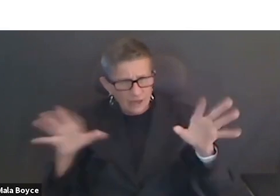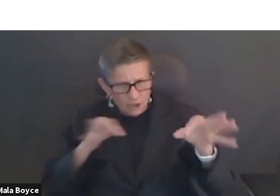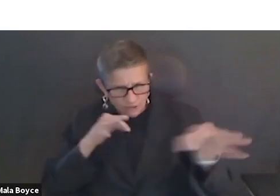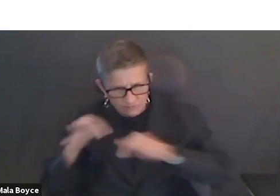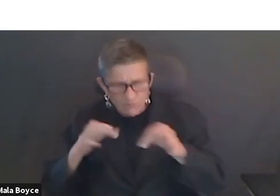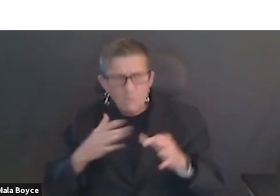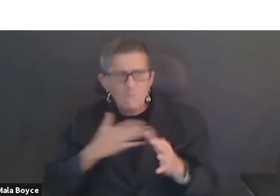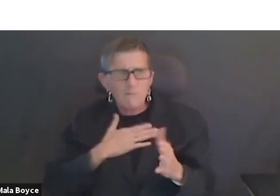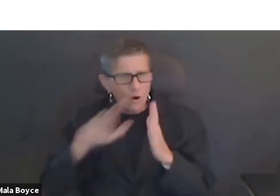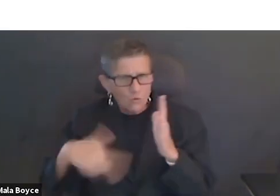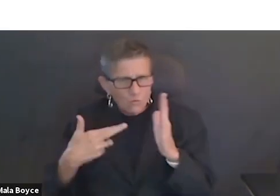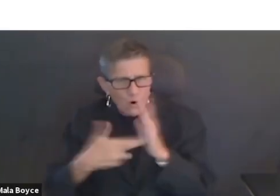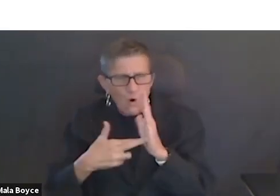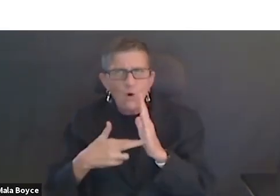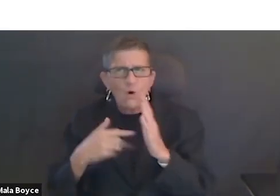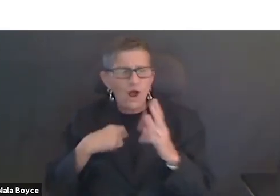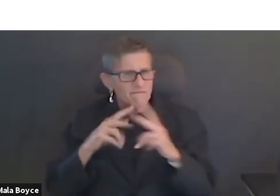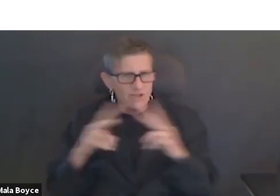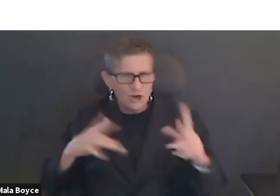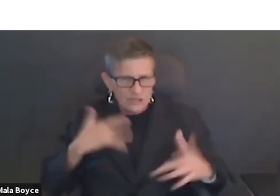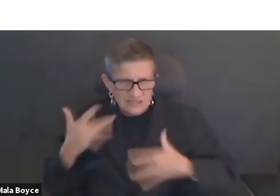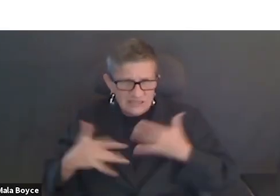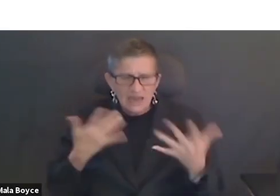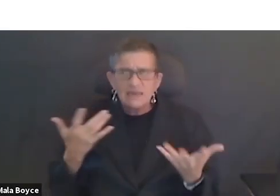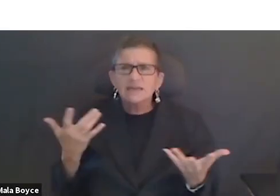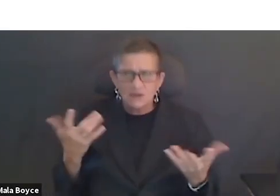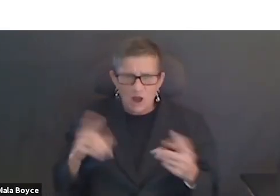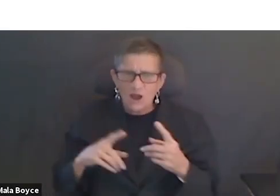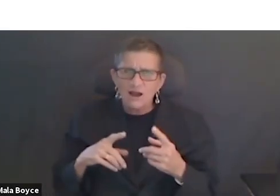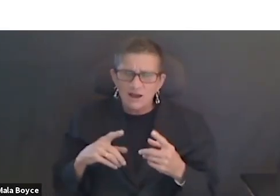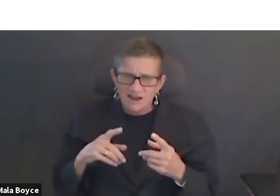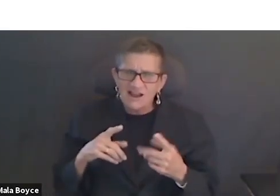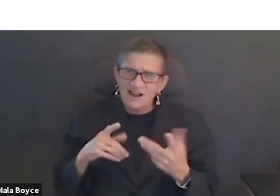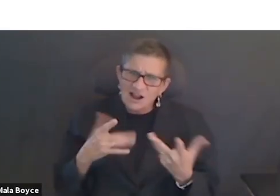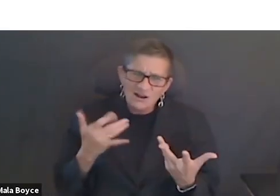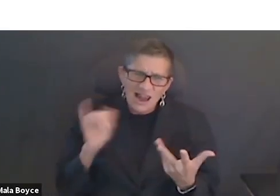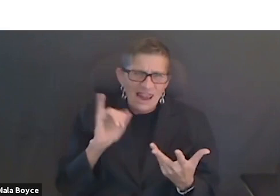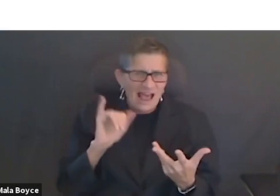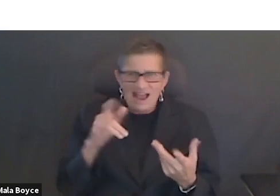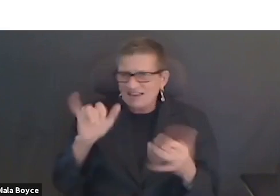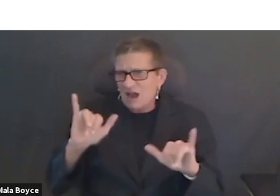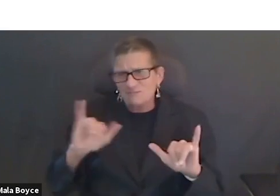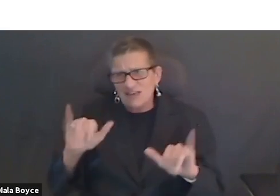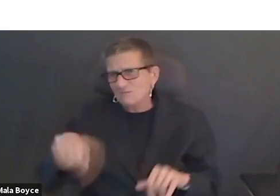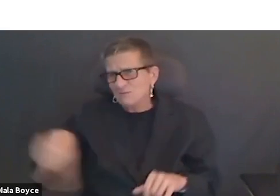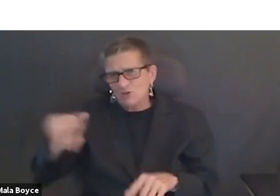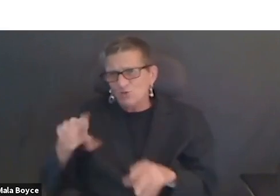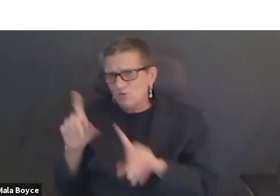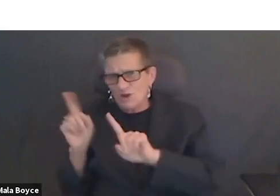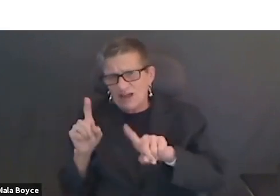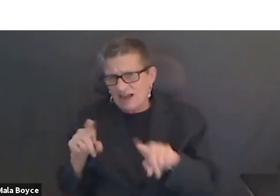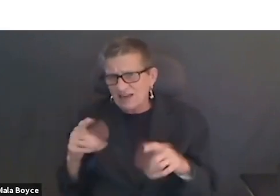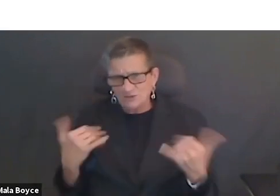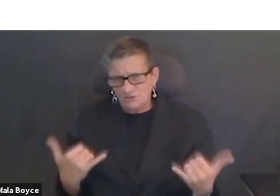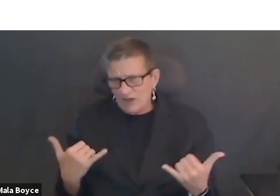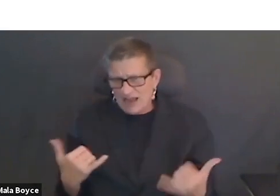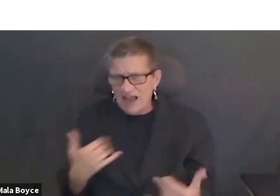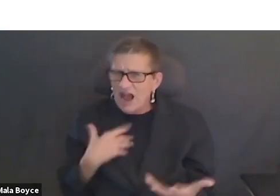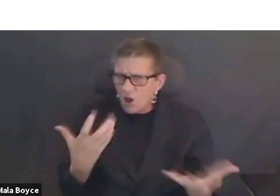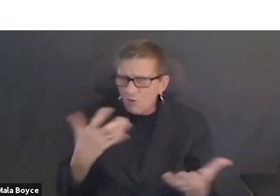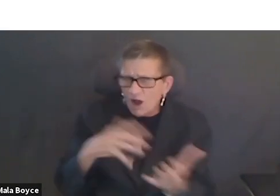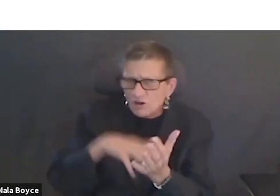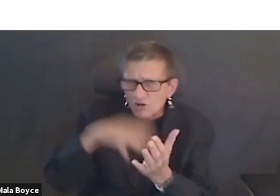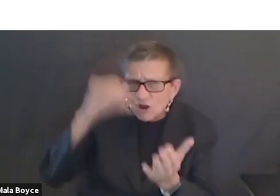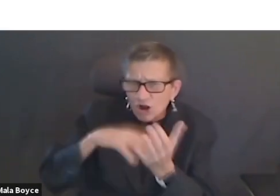my role that I'm very excited about too, which is like attendees in the audience today, is I want to learn.